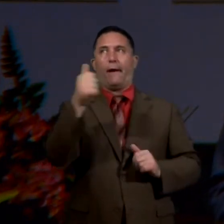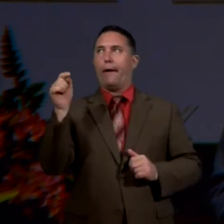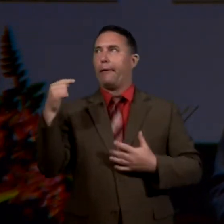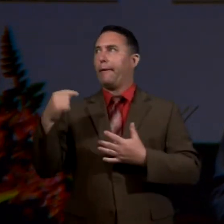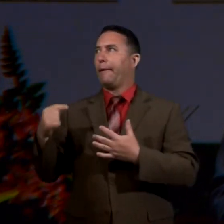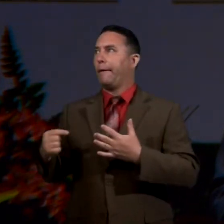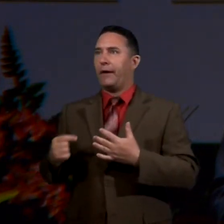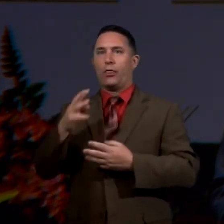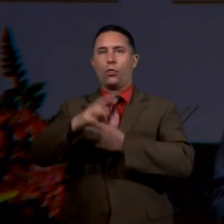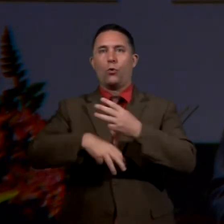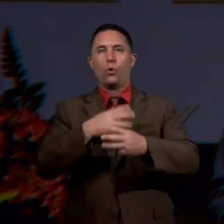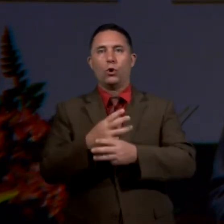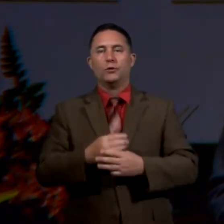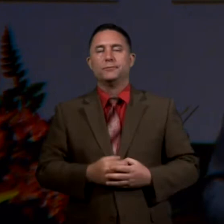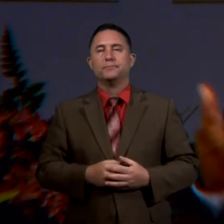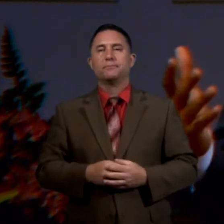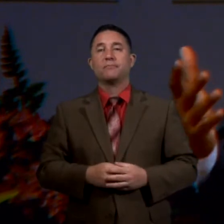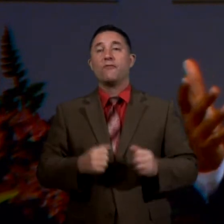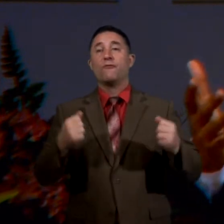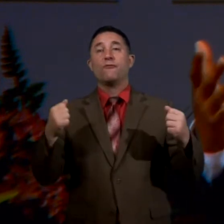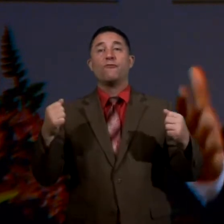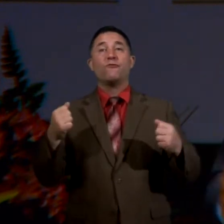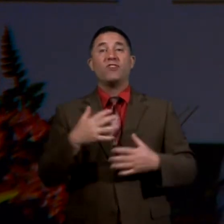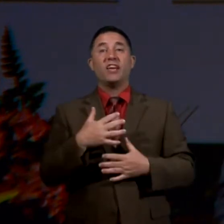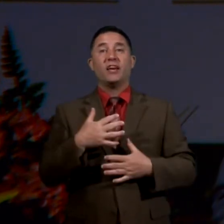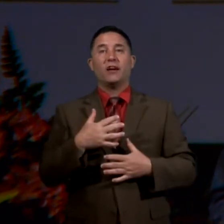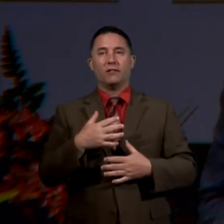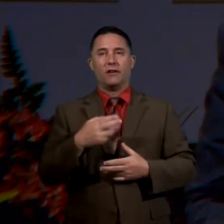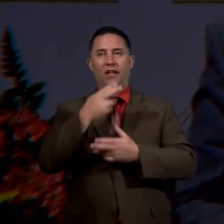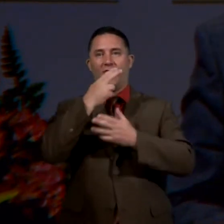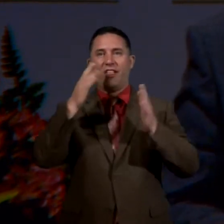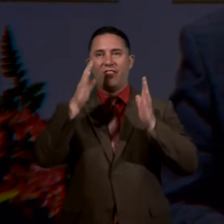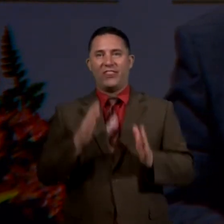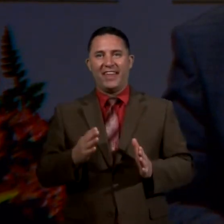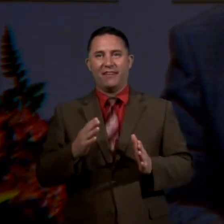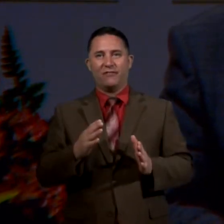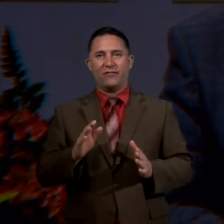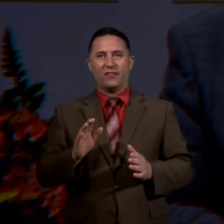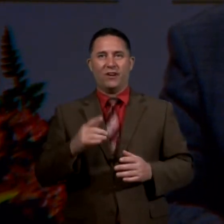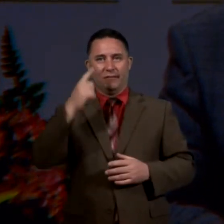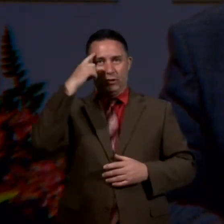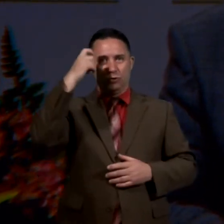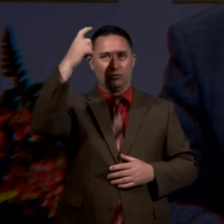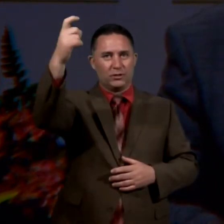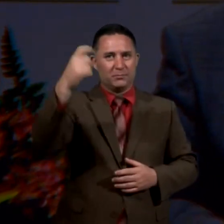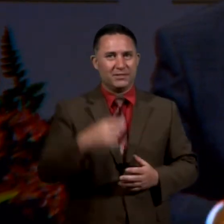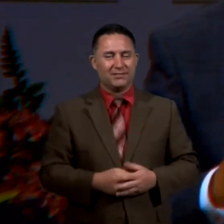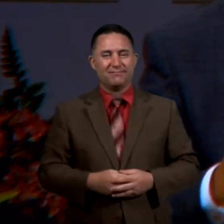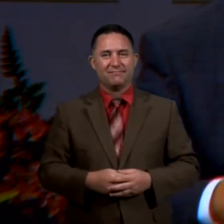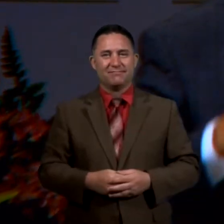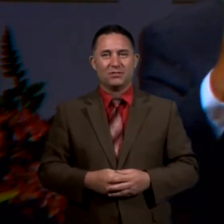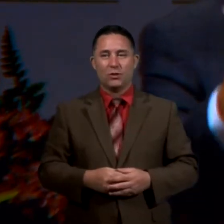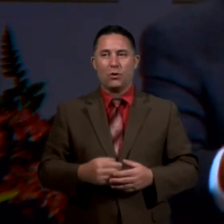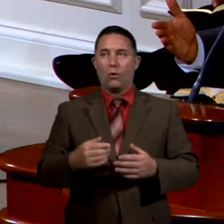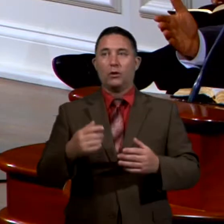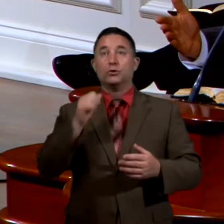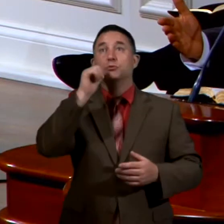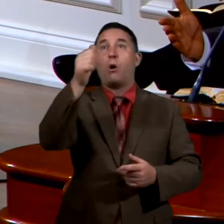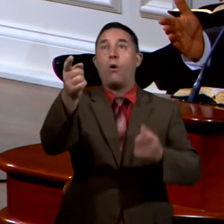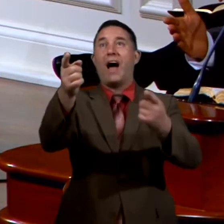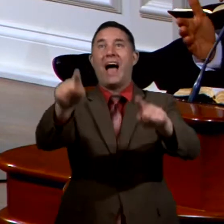in the world. Fear is the thief of all the dreams." Not knowing what will happen